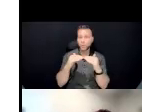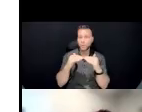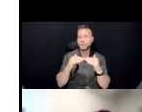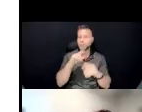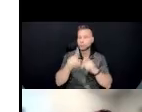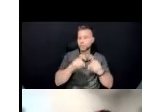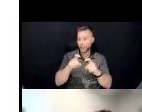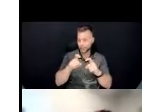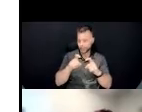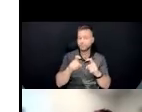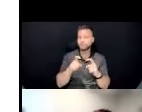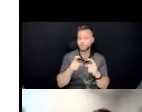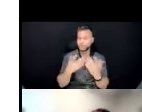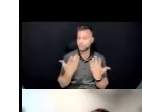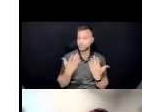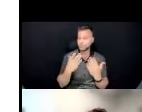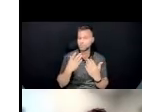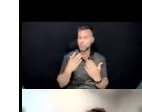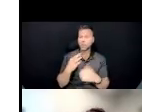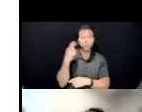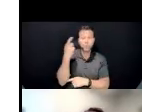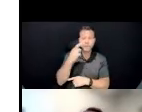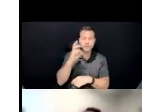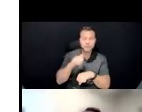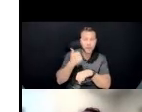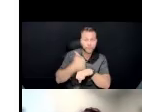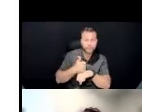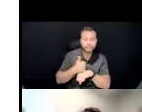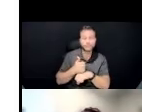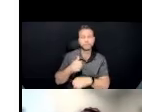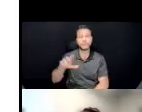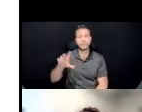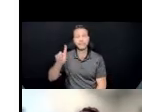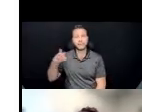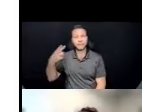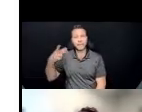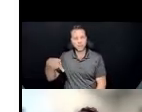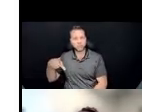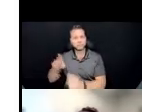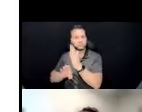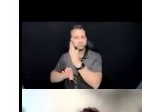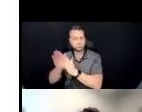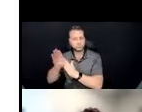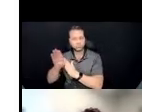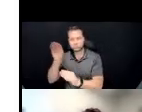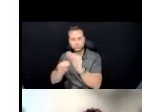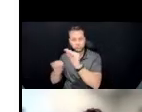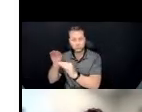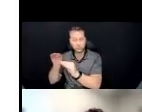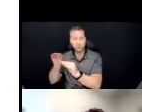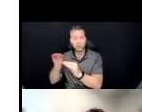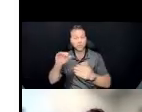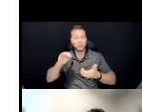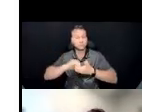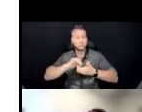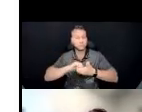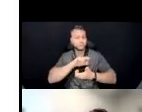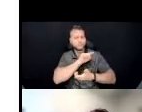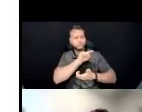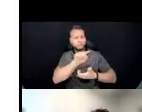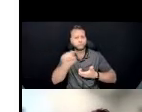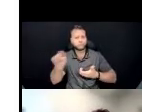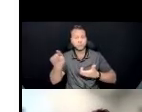It was developed by DPH in partnership with over 100 partners,